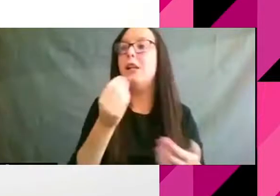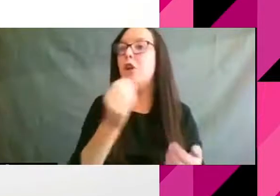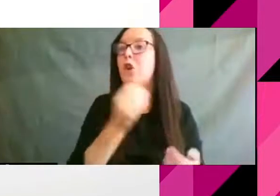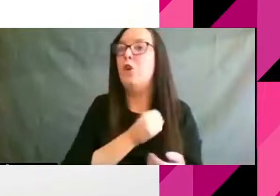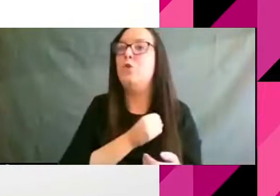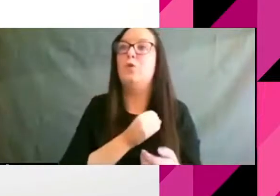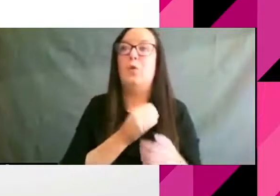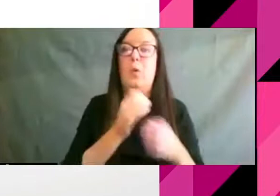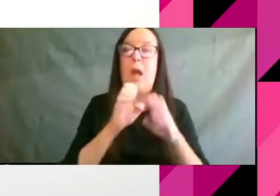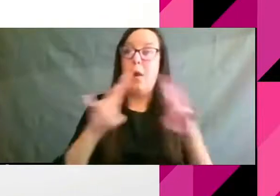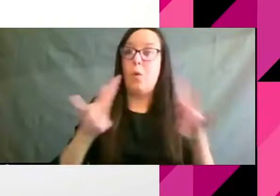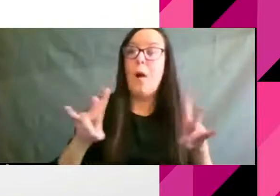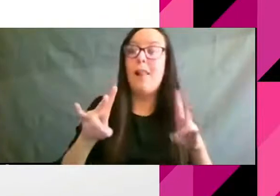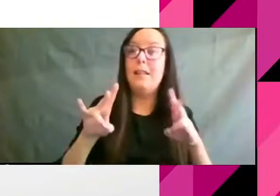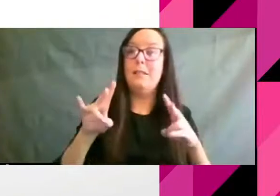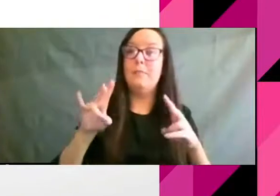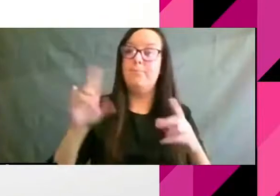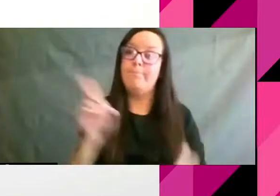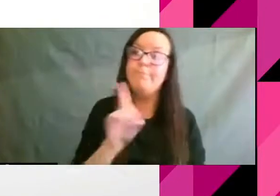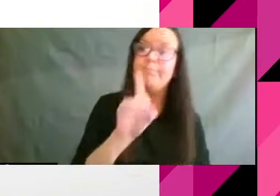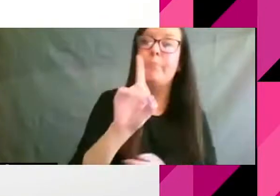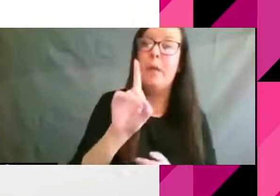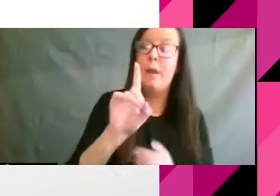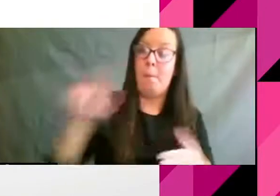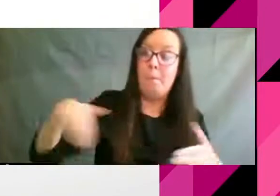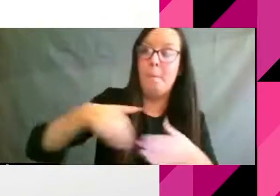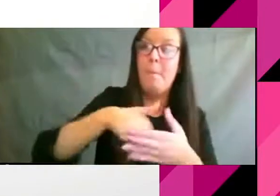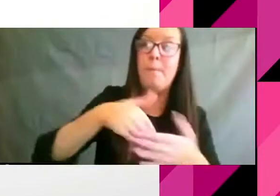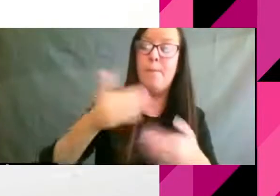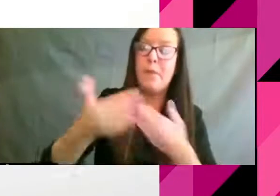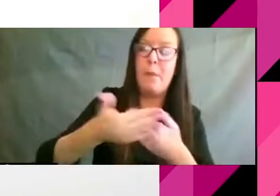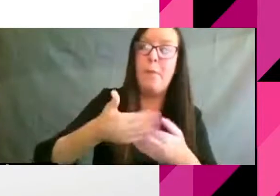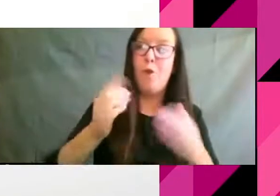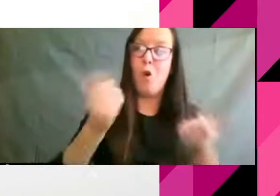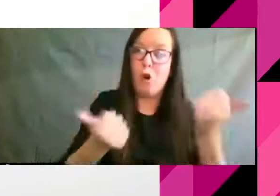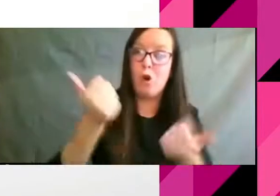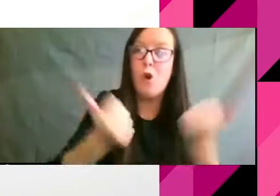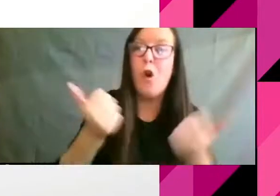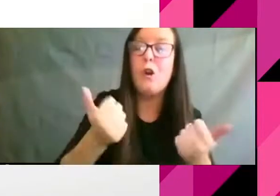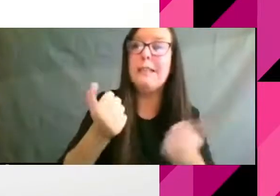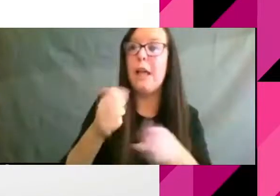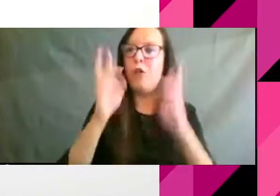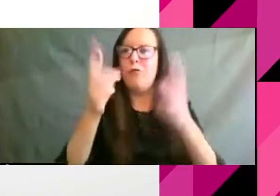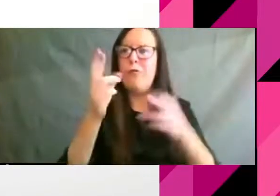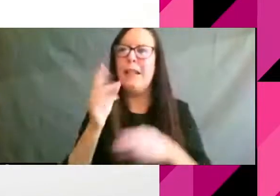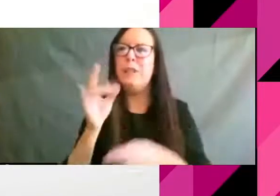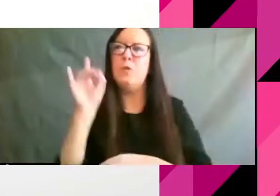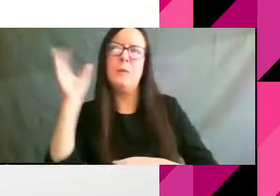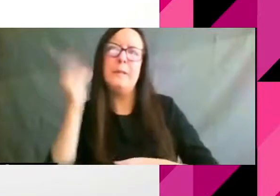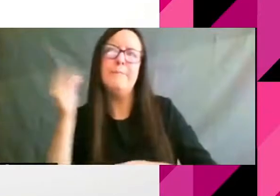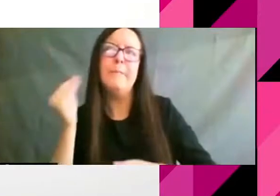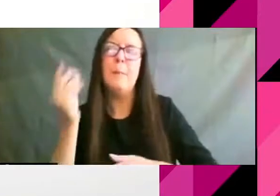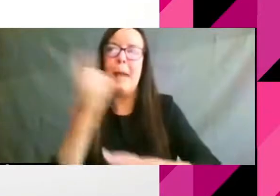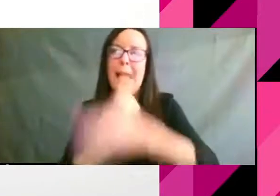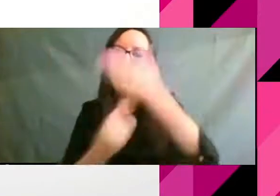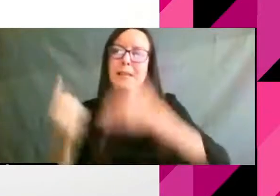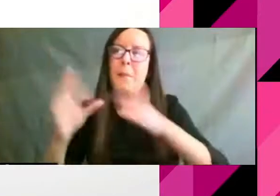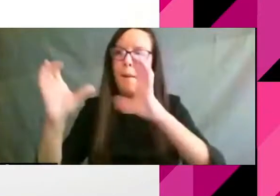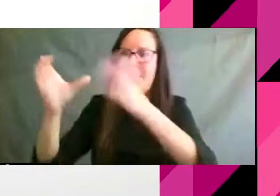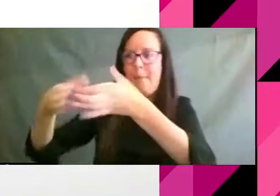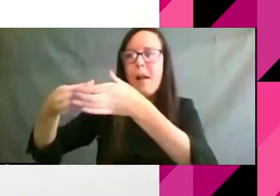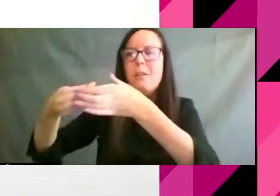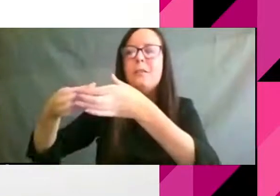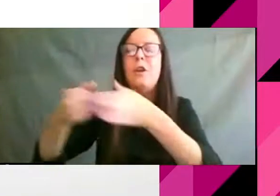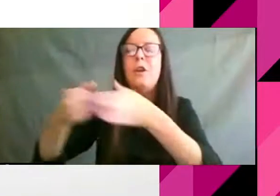equality before the courts, the right to be heard by an independent and an impartial tribunal, the right to an effective